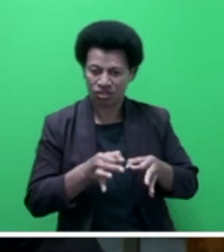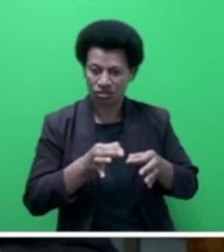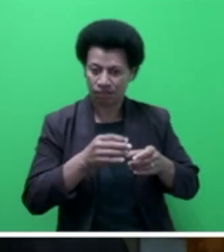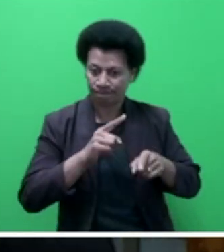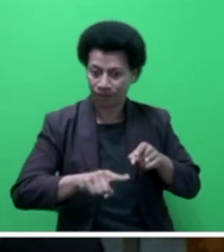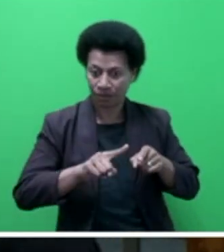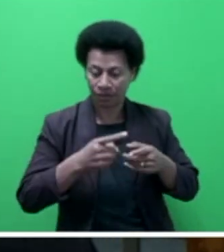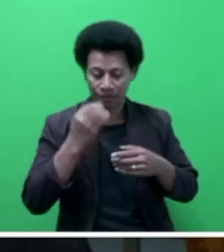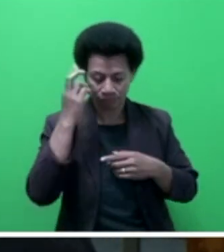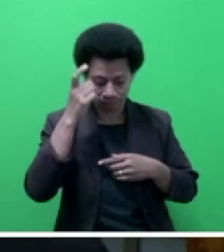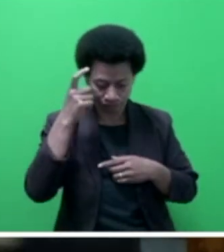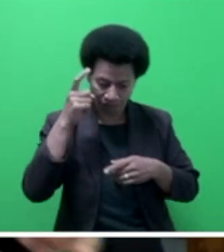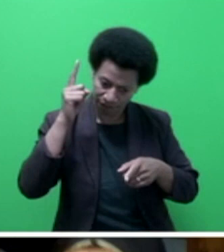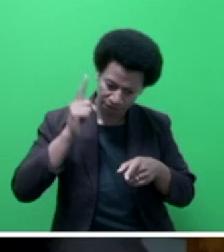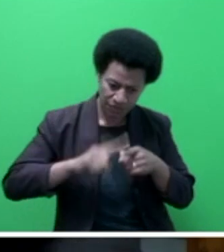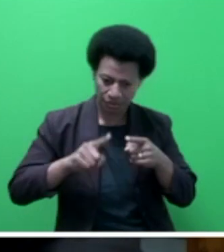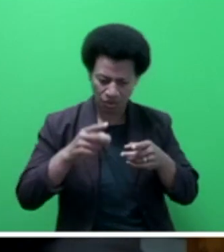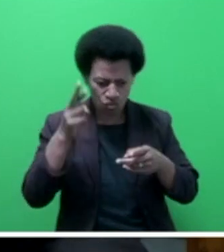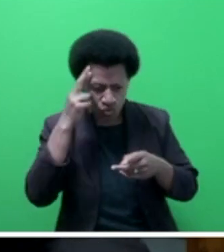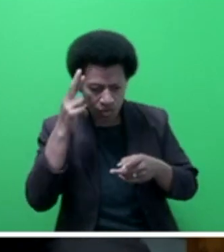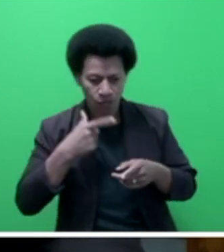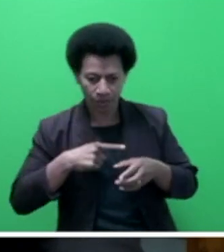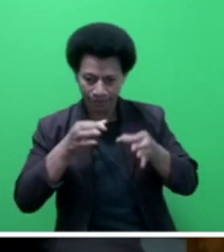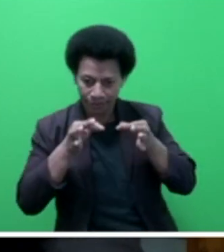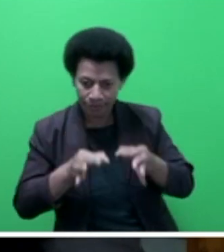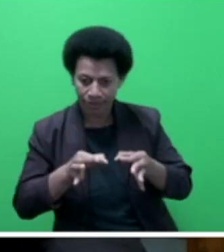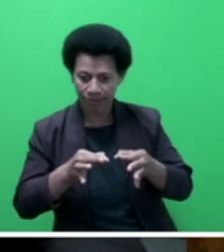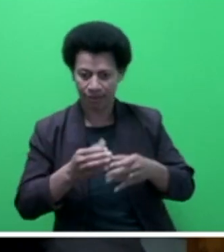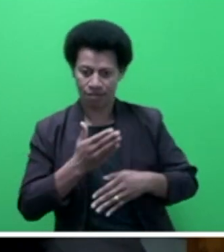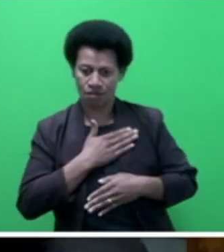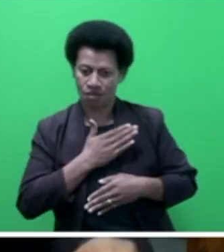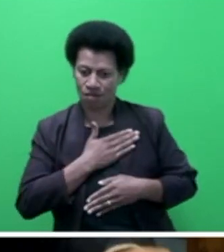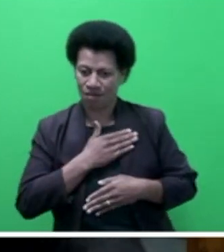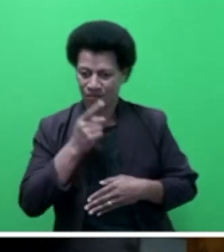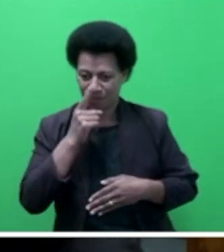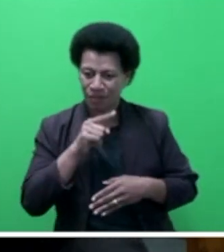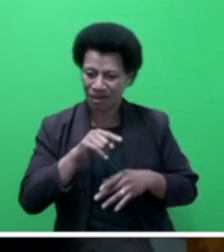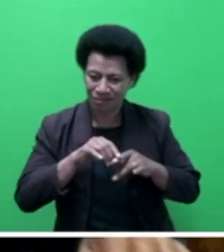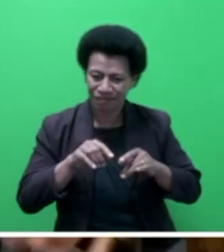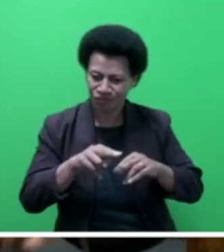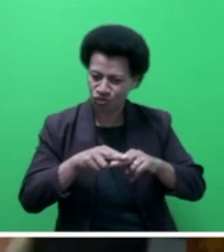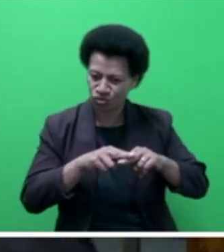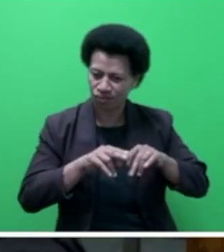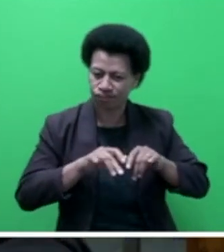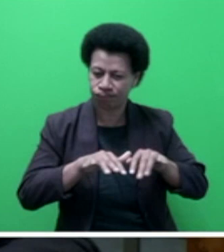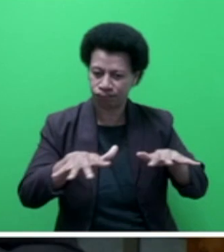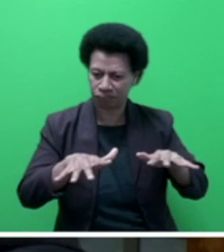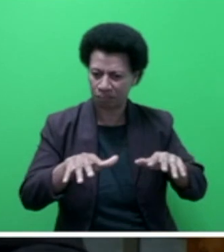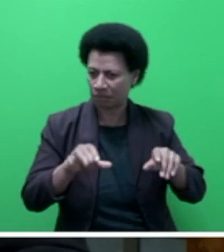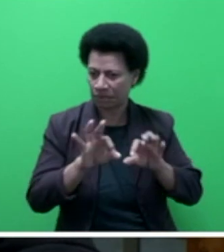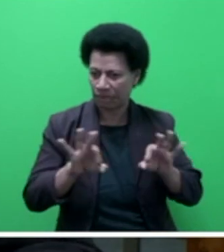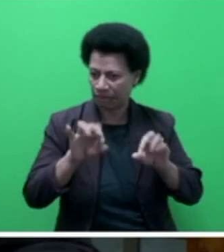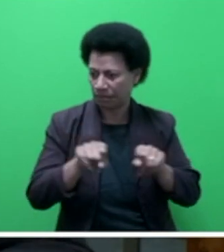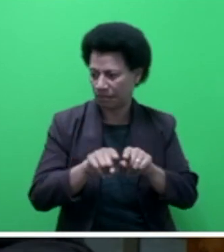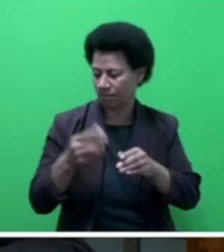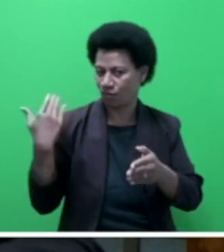critical thinking, proper reasoning, and compassion for our people unlike ever before. A situation that not only threatened us at the